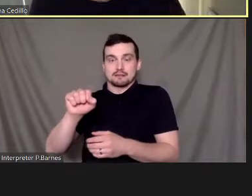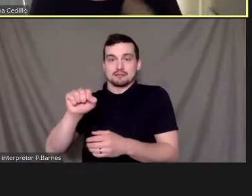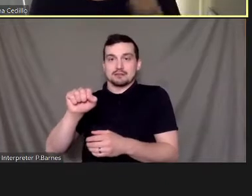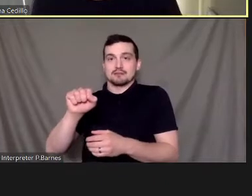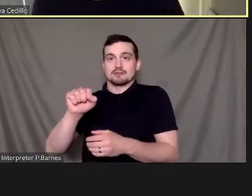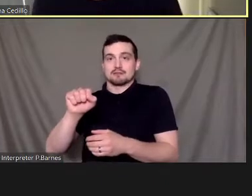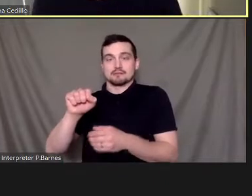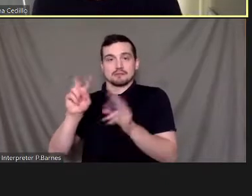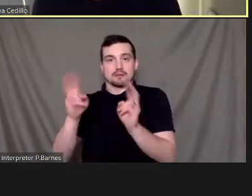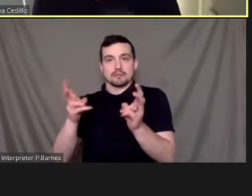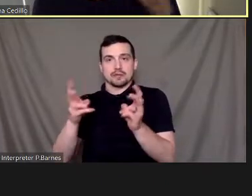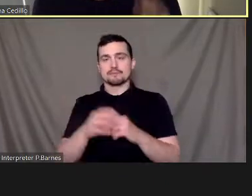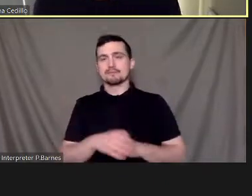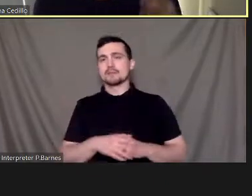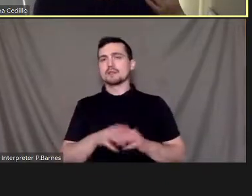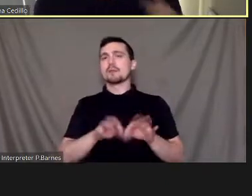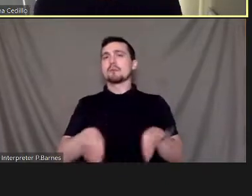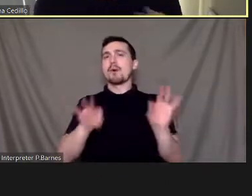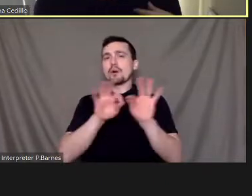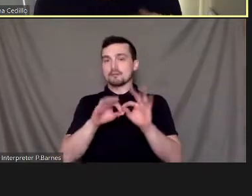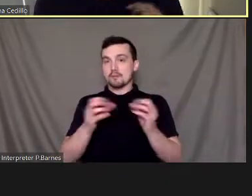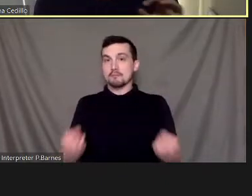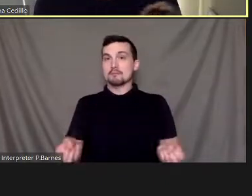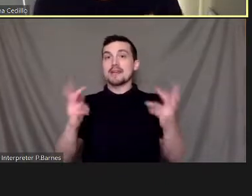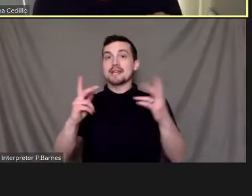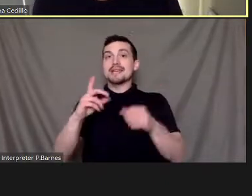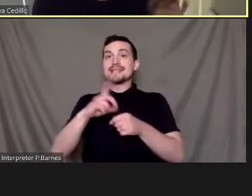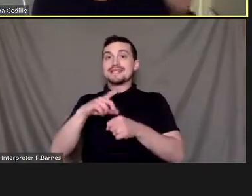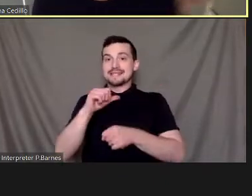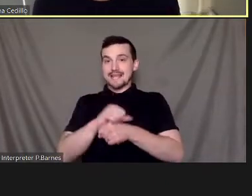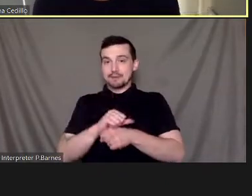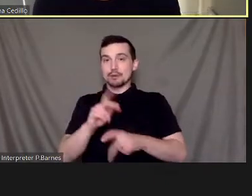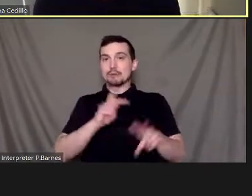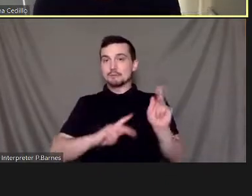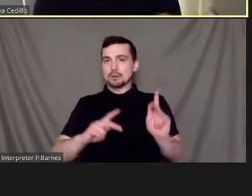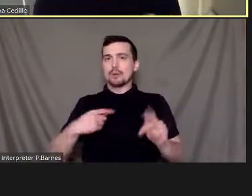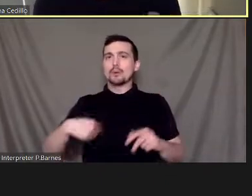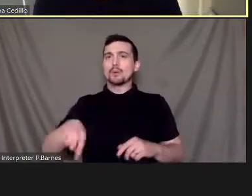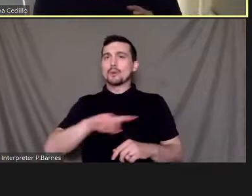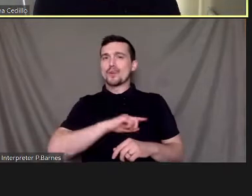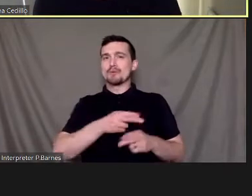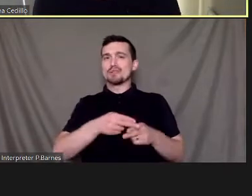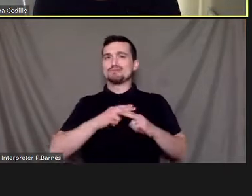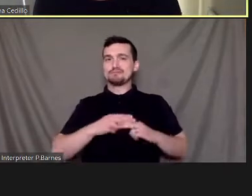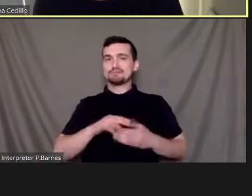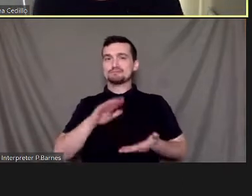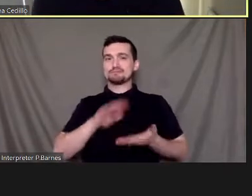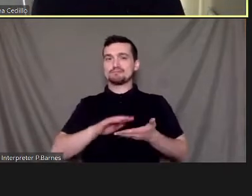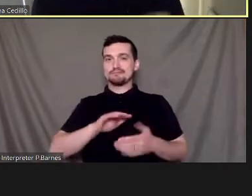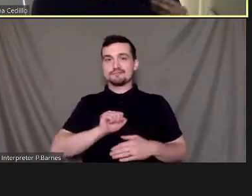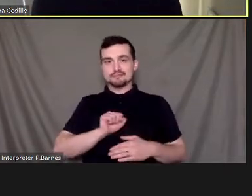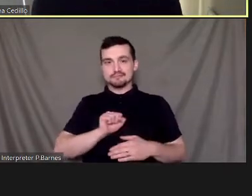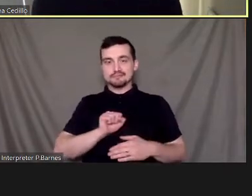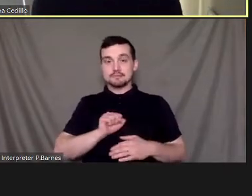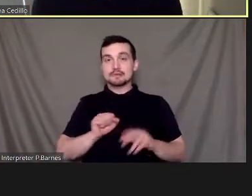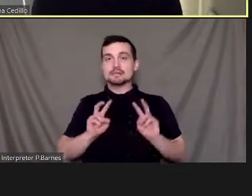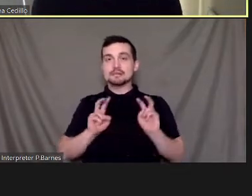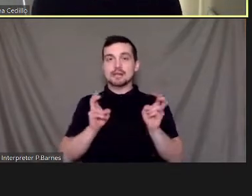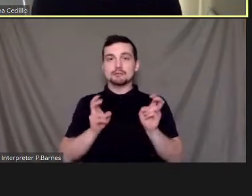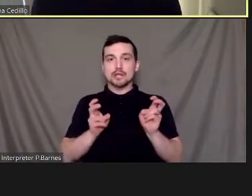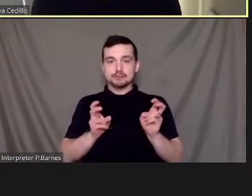a lot of disabled people, we have often been the little s subject, where the idea